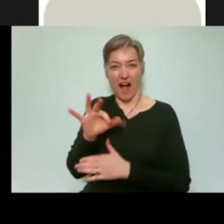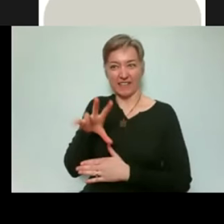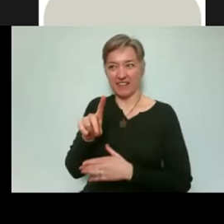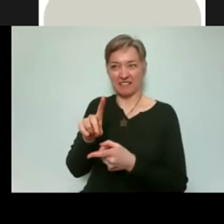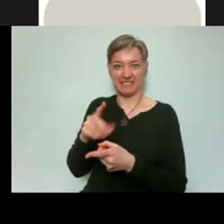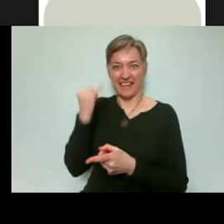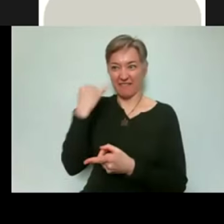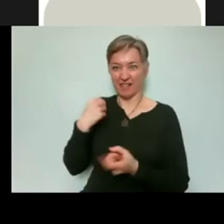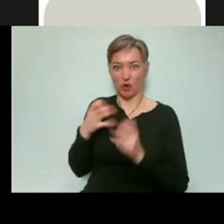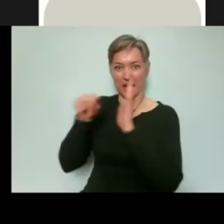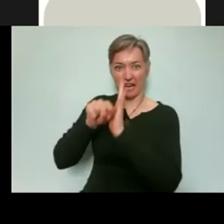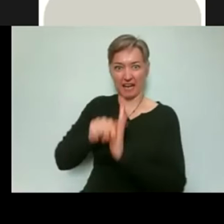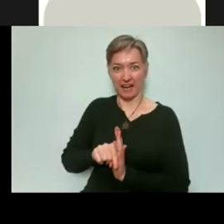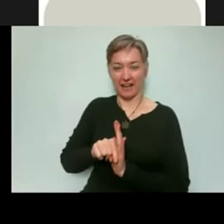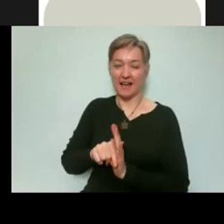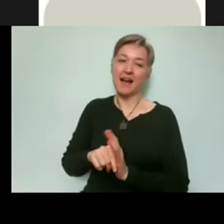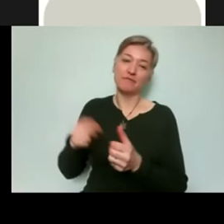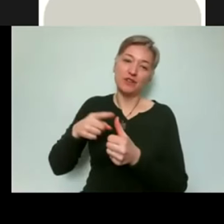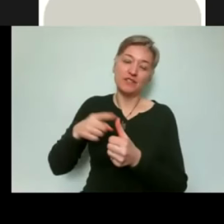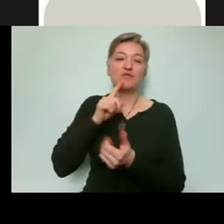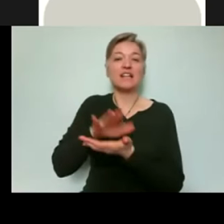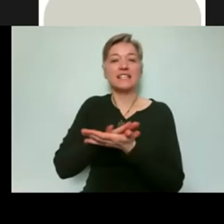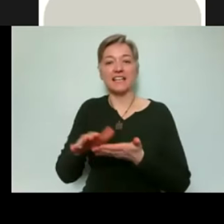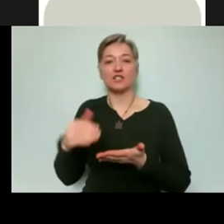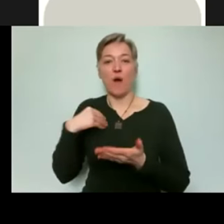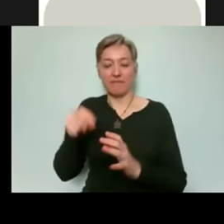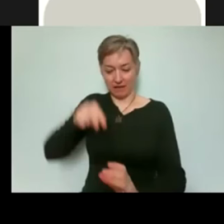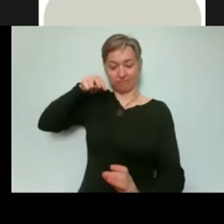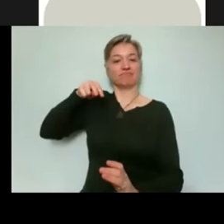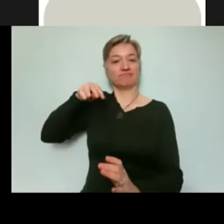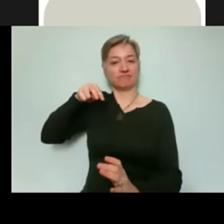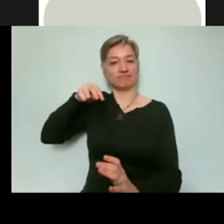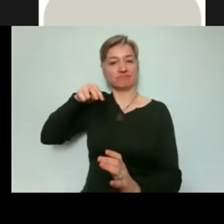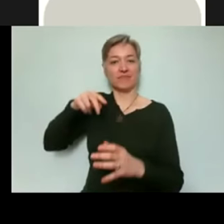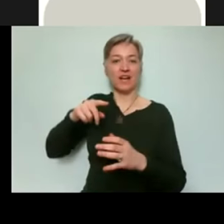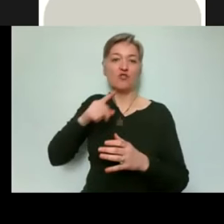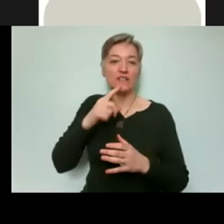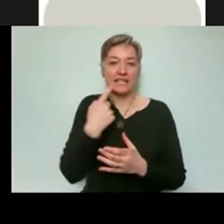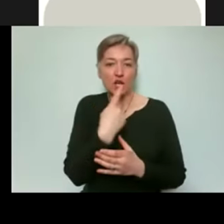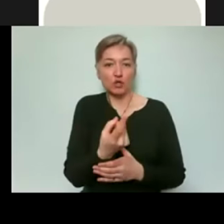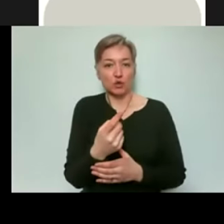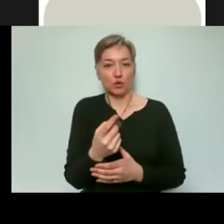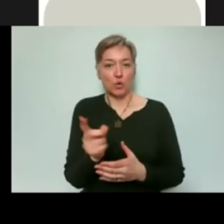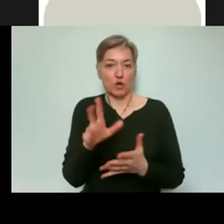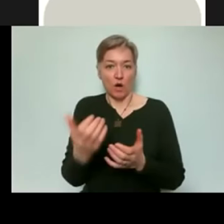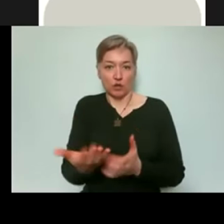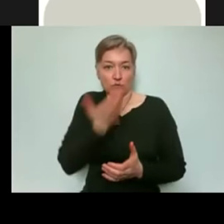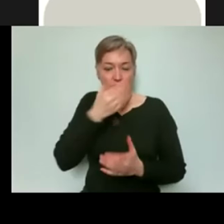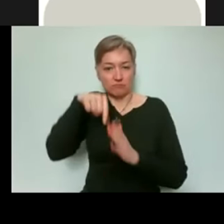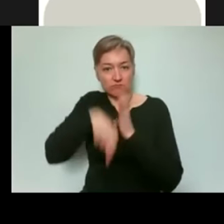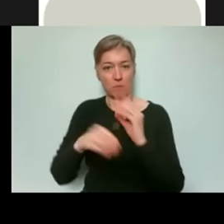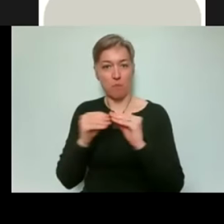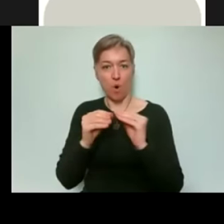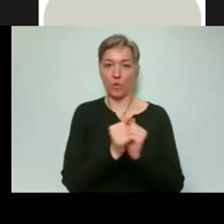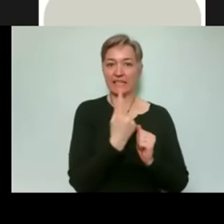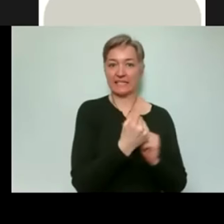And there's a few things. So first of all, it's really nice to have this big bird's eye view and kind of tells you where you should or might wish to zoom in with a single